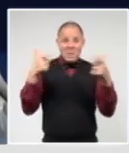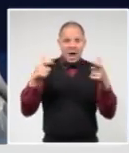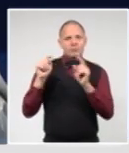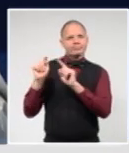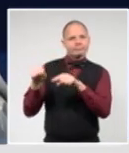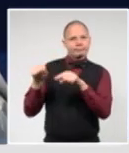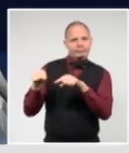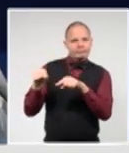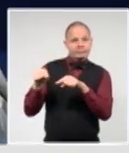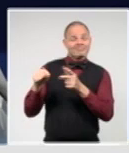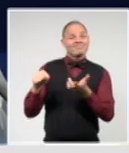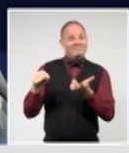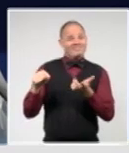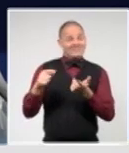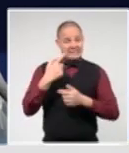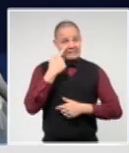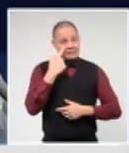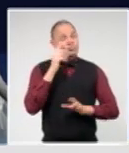from hospital.